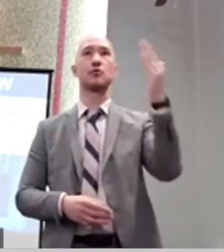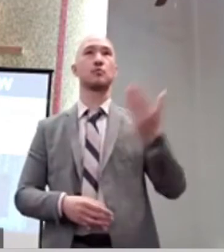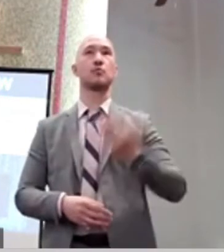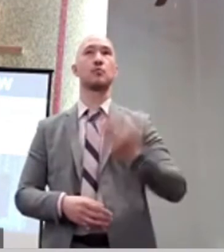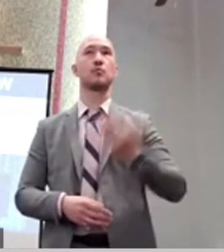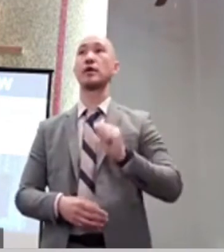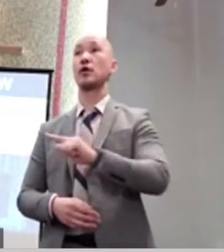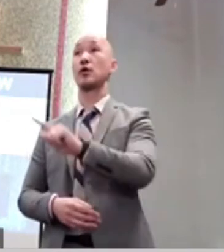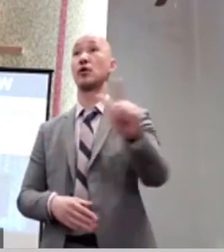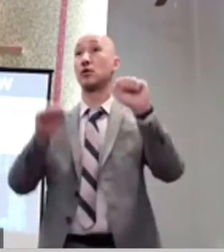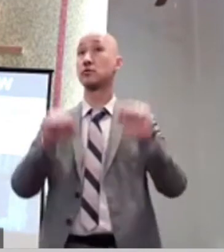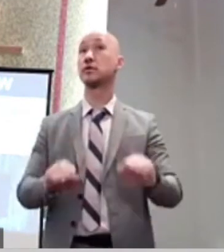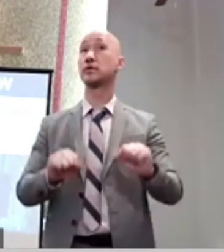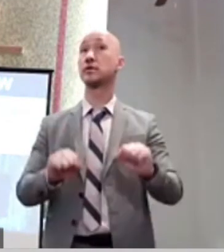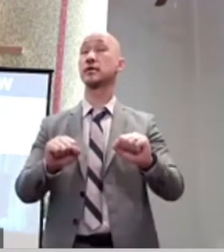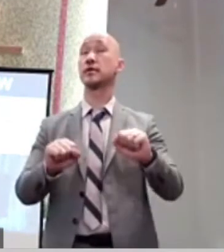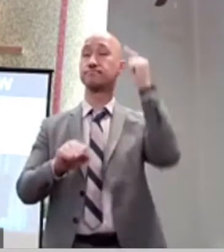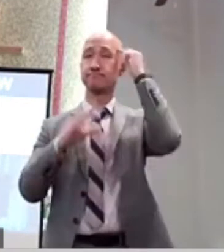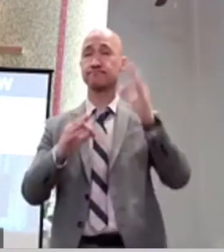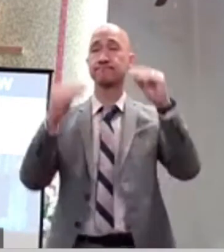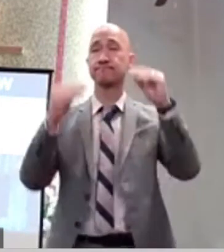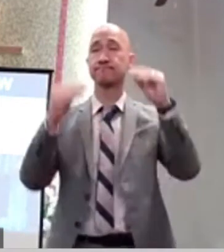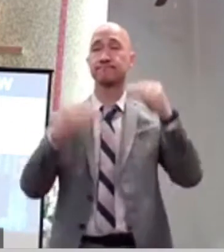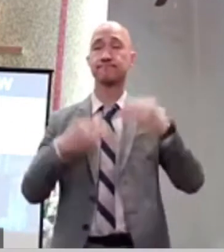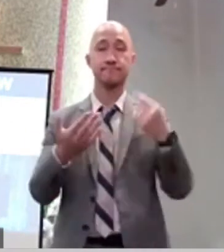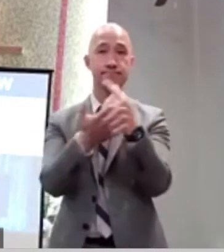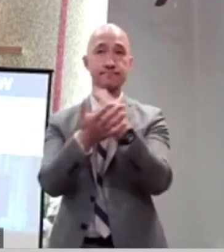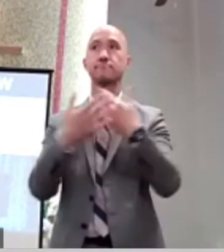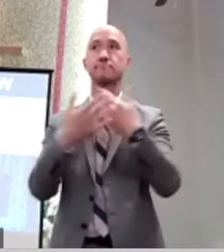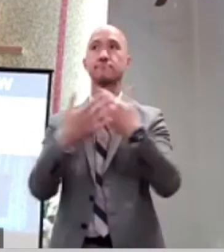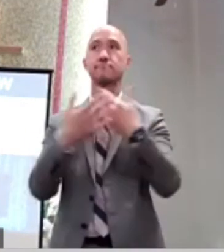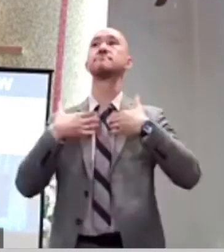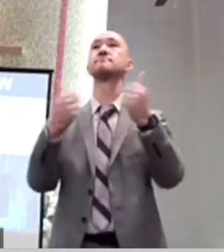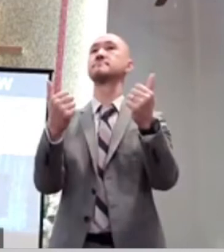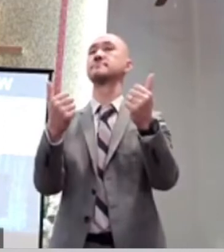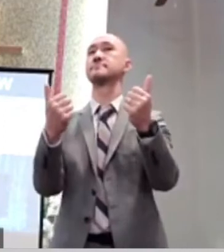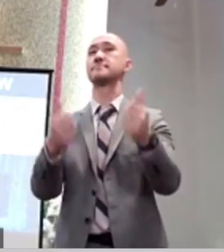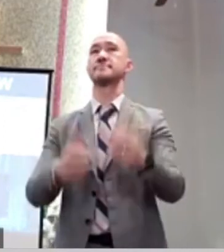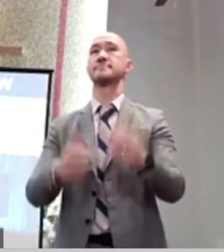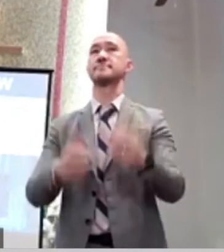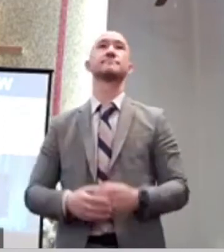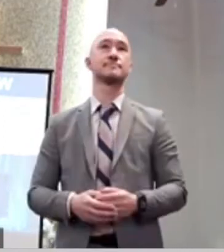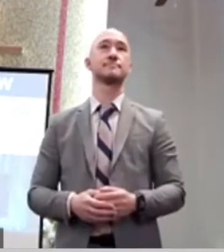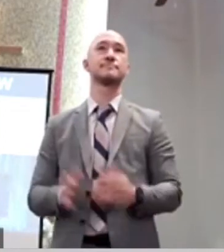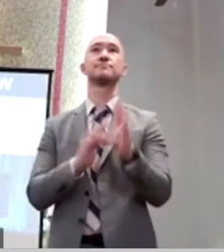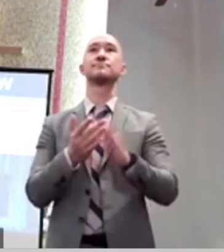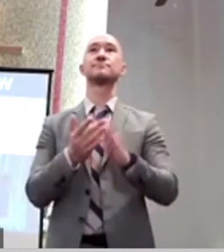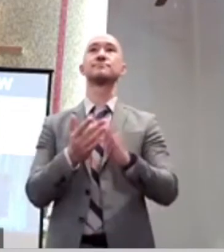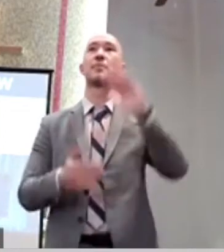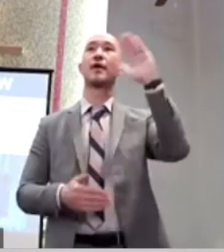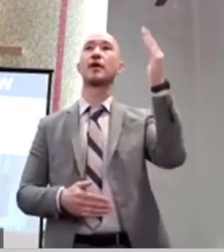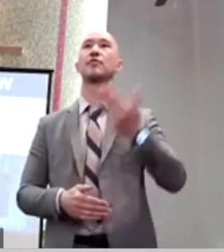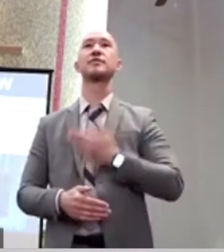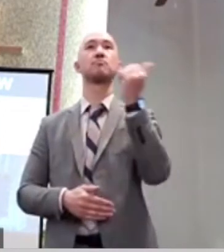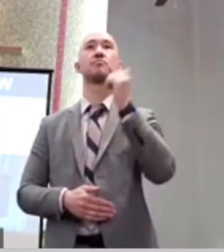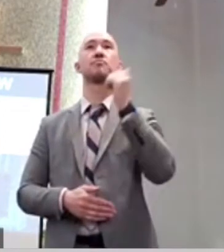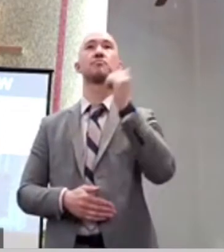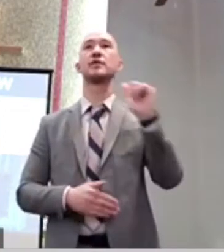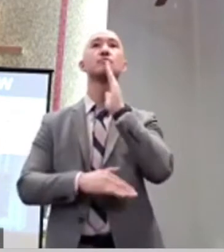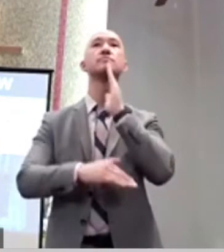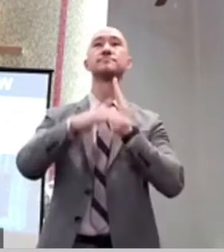opportunity to be healed by the great physician. He welcomes those who are humble and those who are